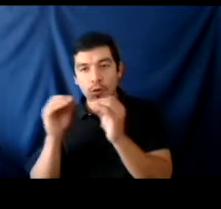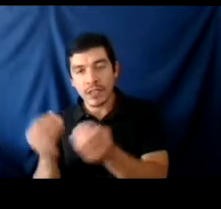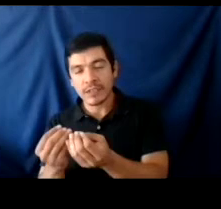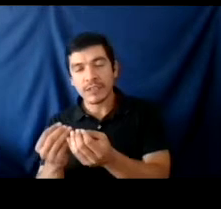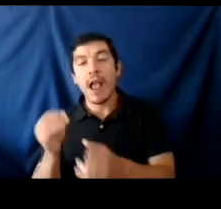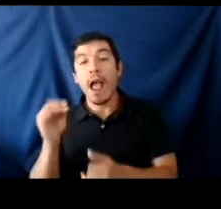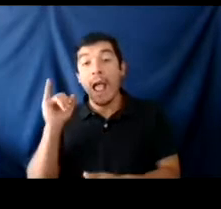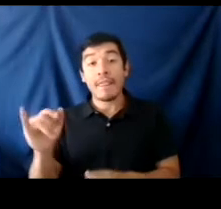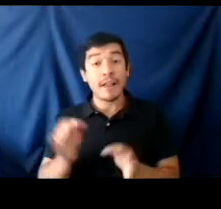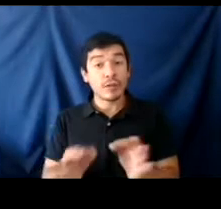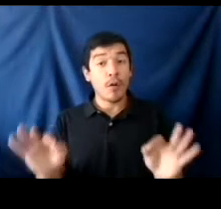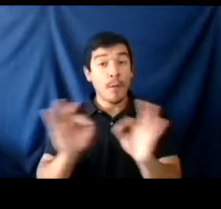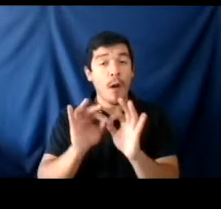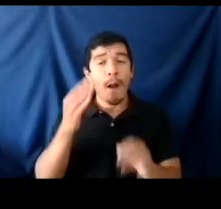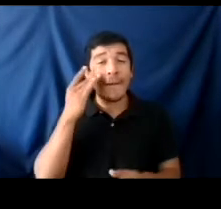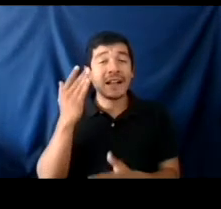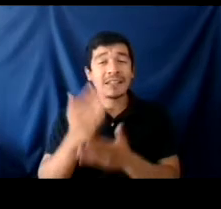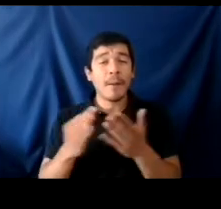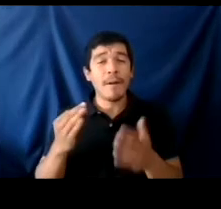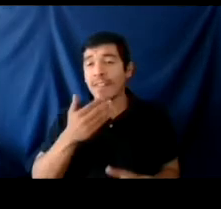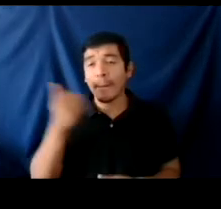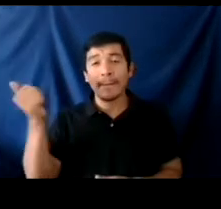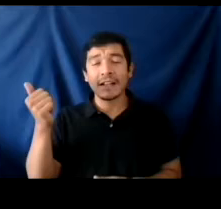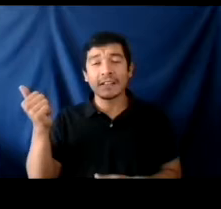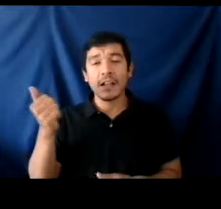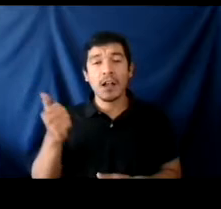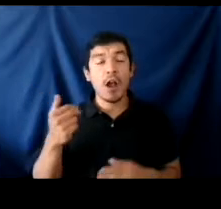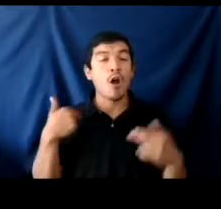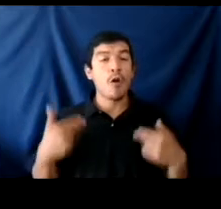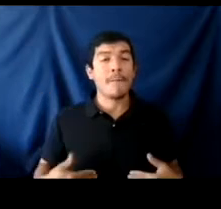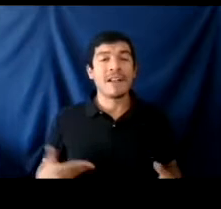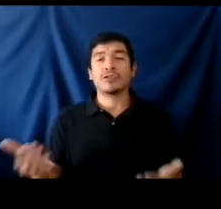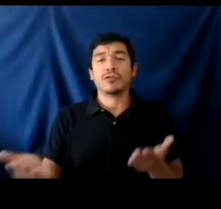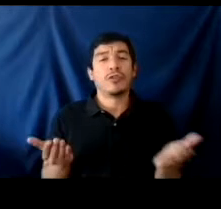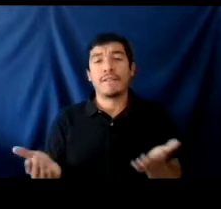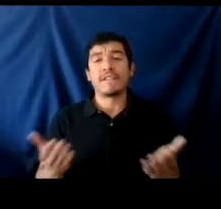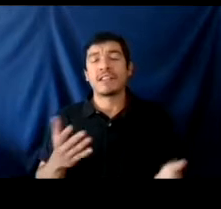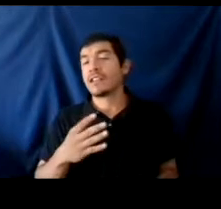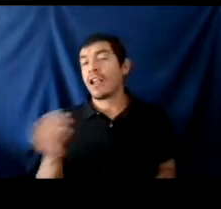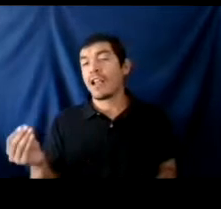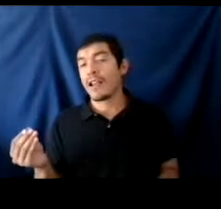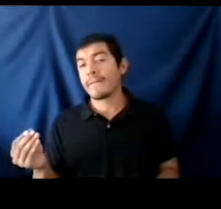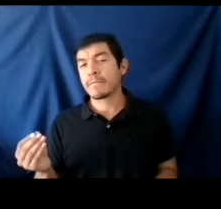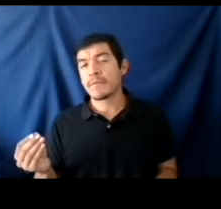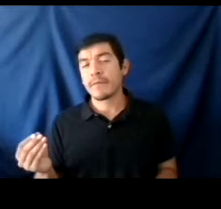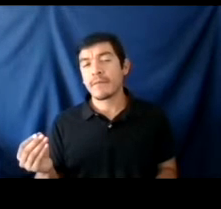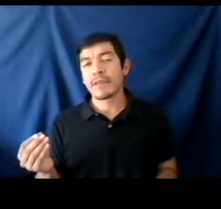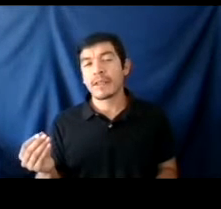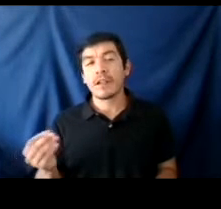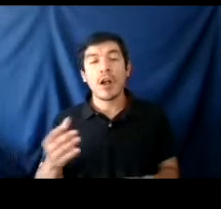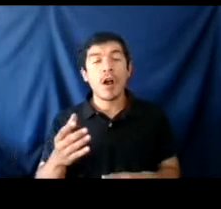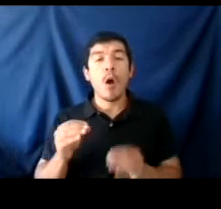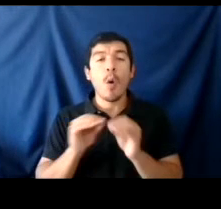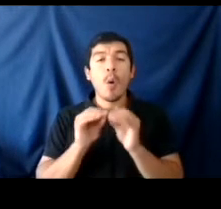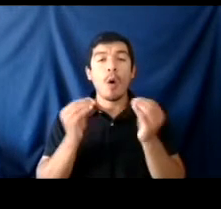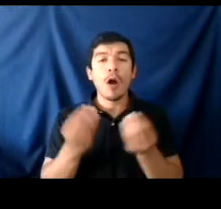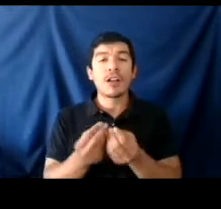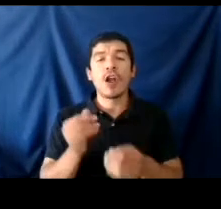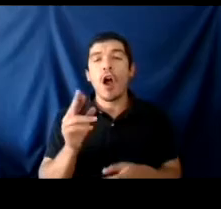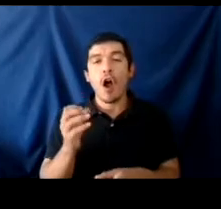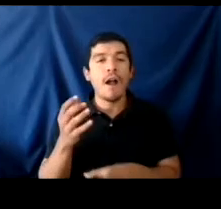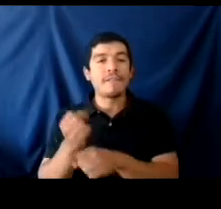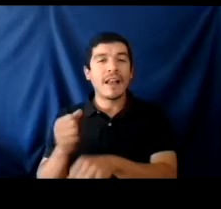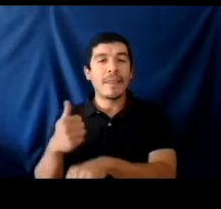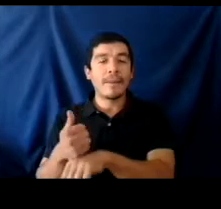this matters because some of the best human services and organizations are from